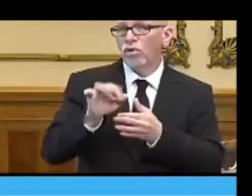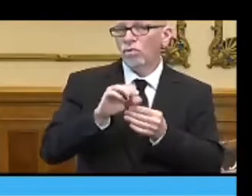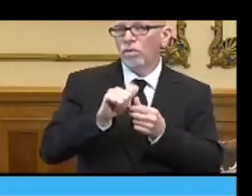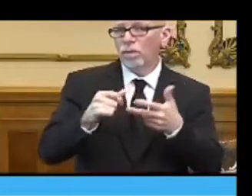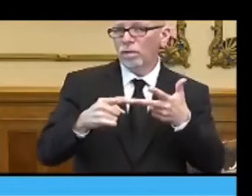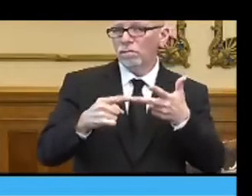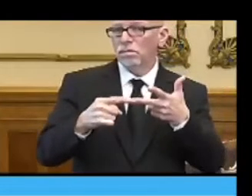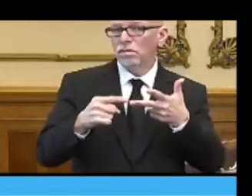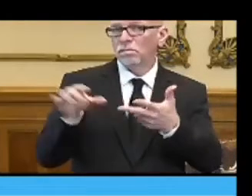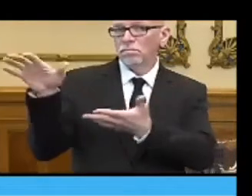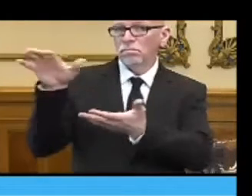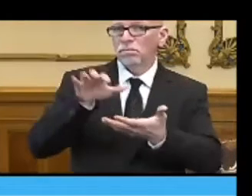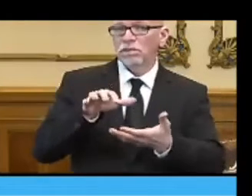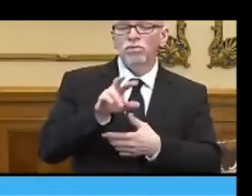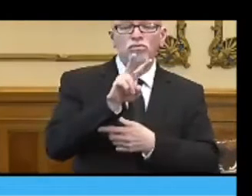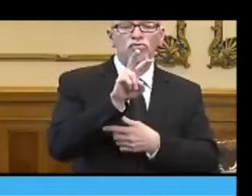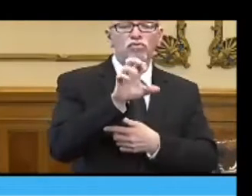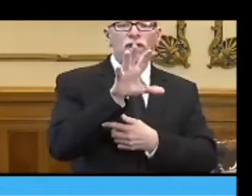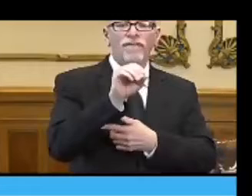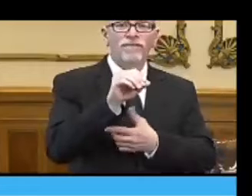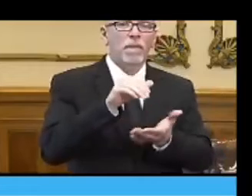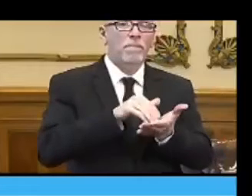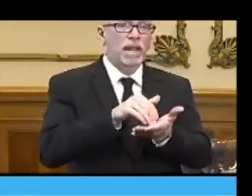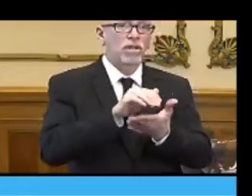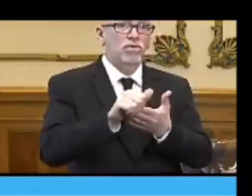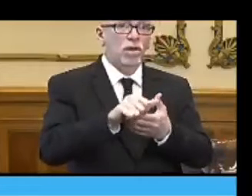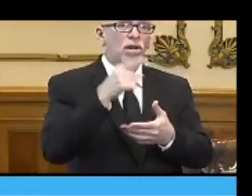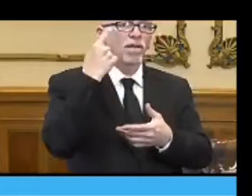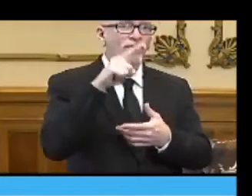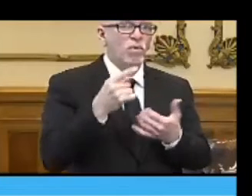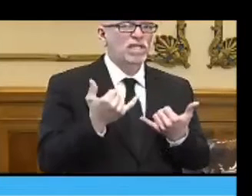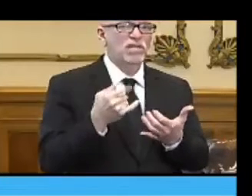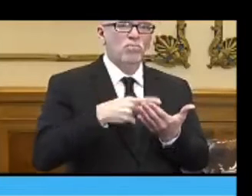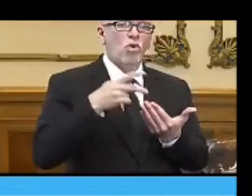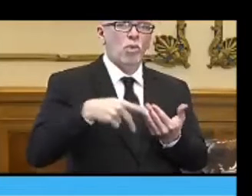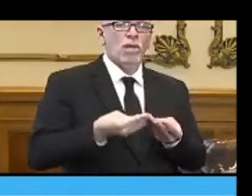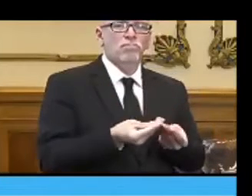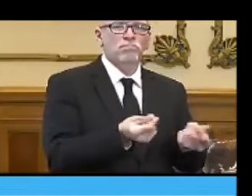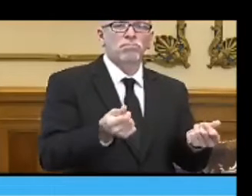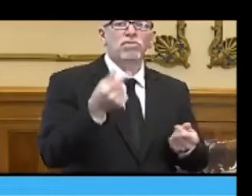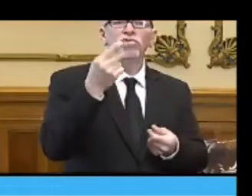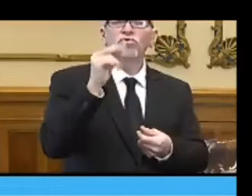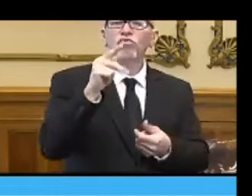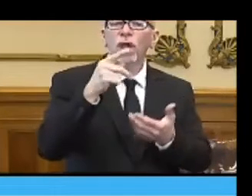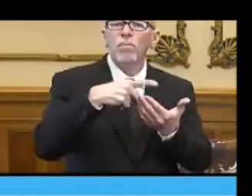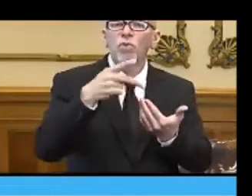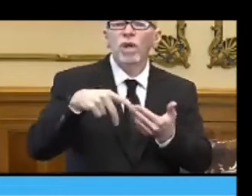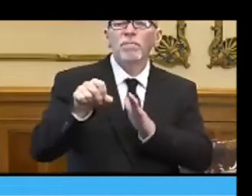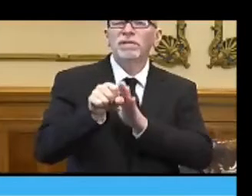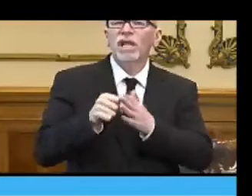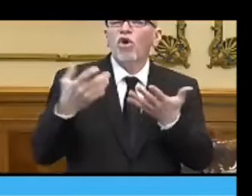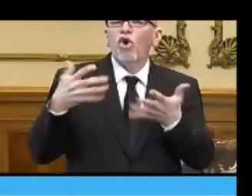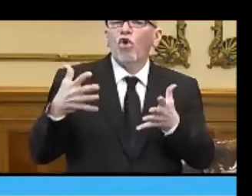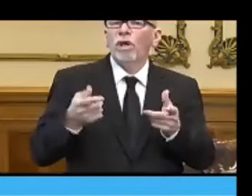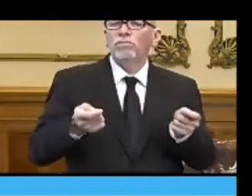package. $250 million are for existing programs, grant programs that the state already administers.